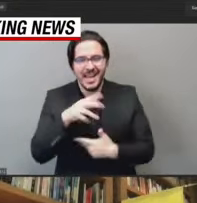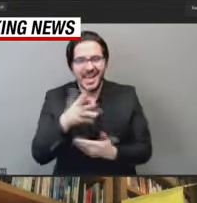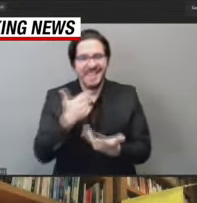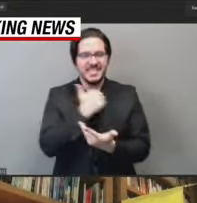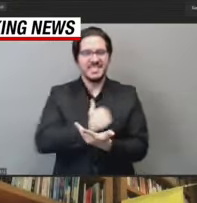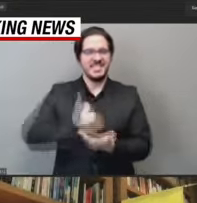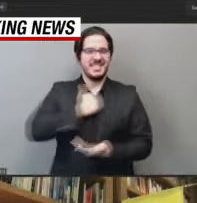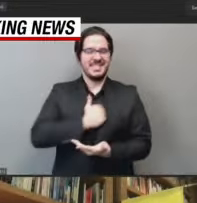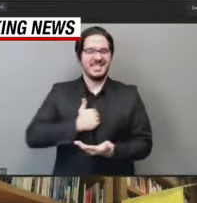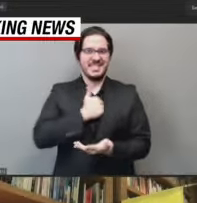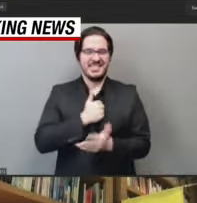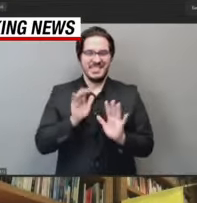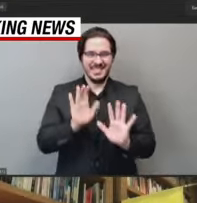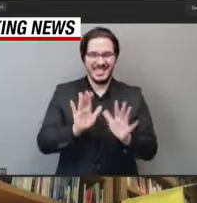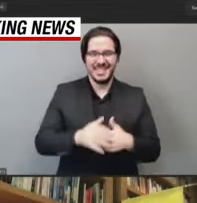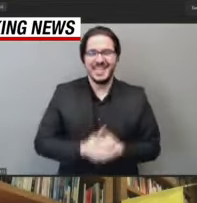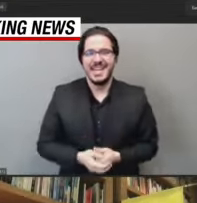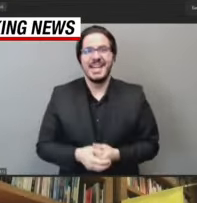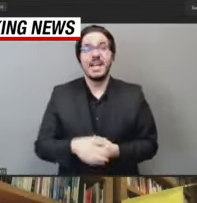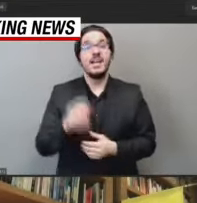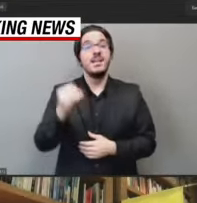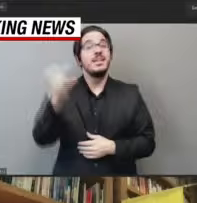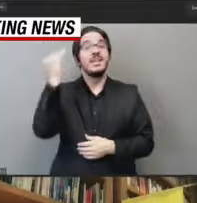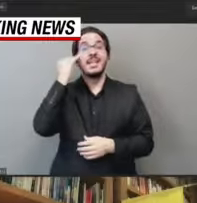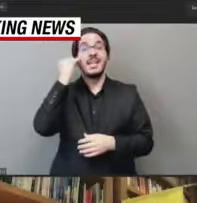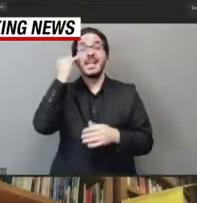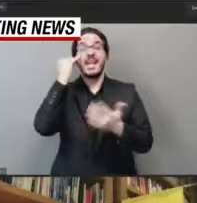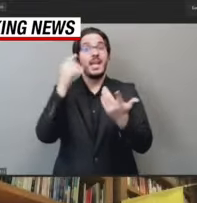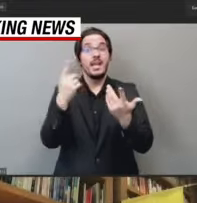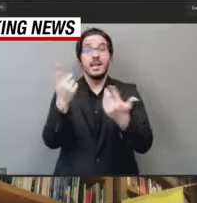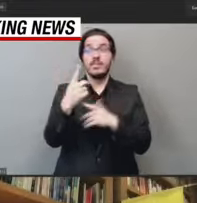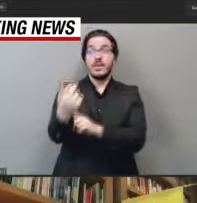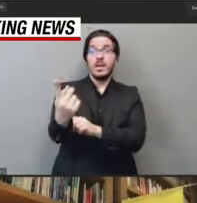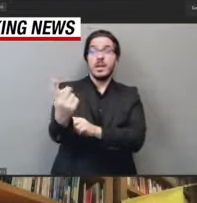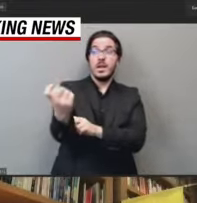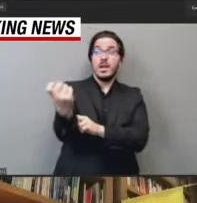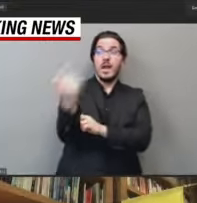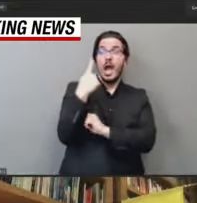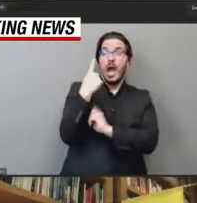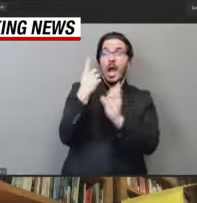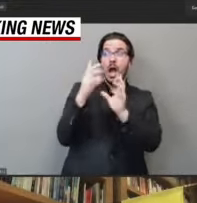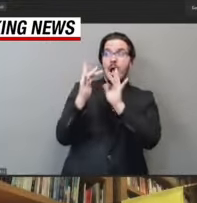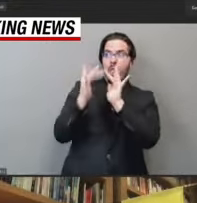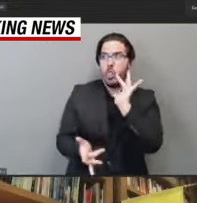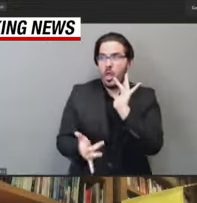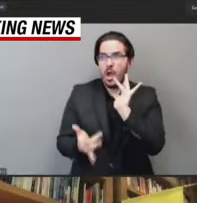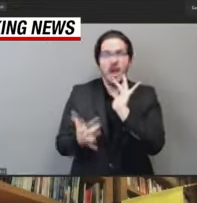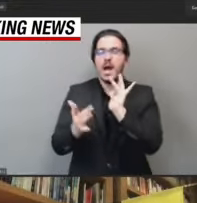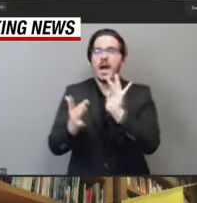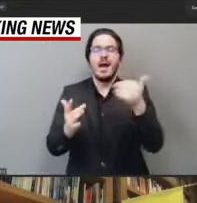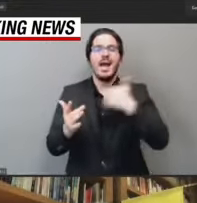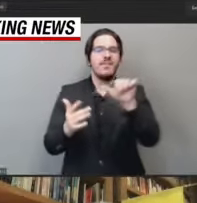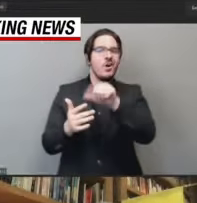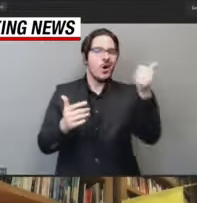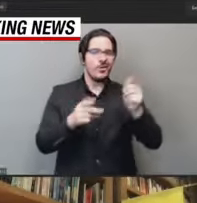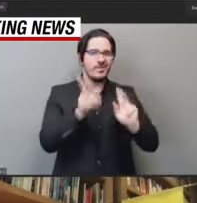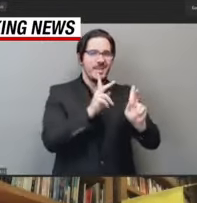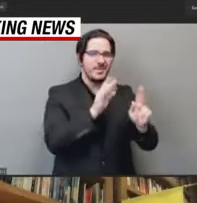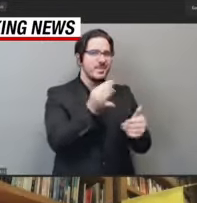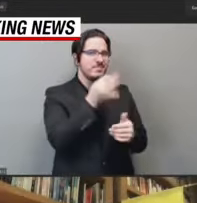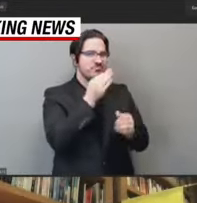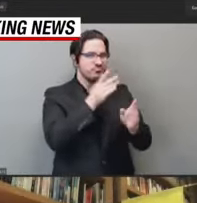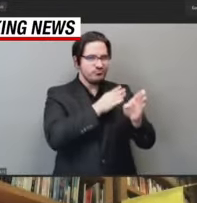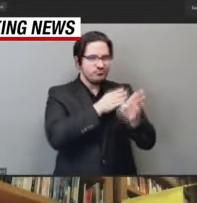apologize. And if in the middle of a question I'm off, plenty of experts who will jump in and I'll work to get